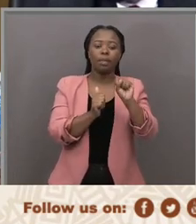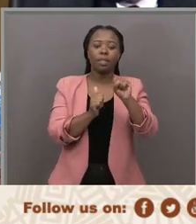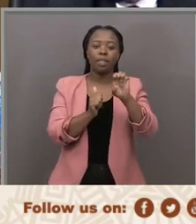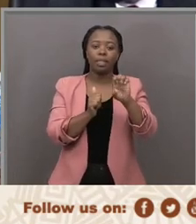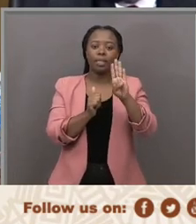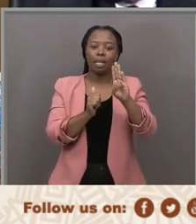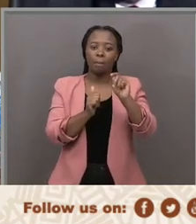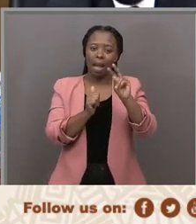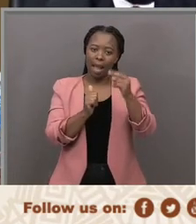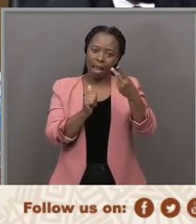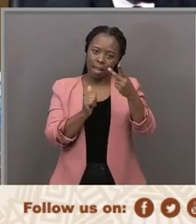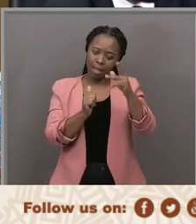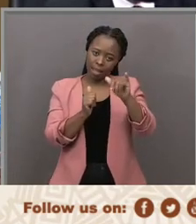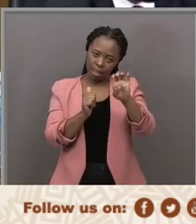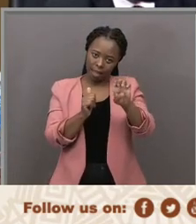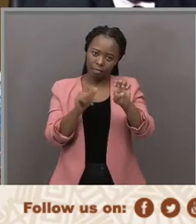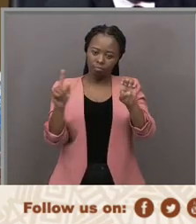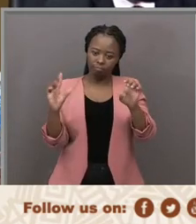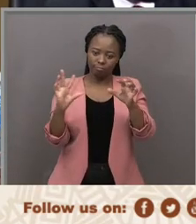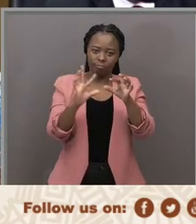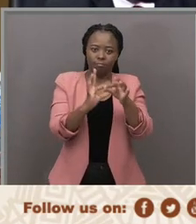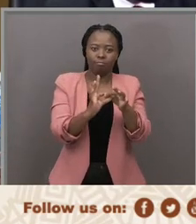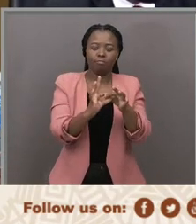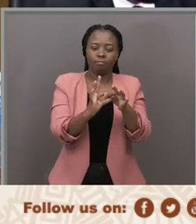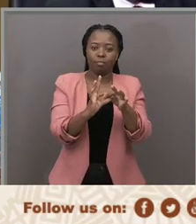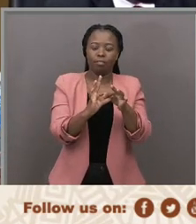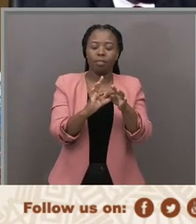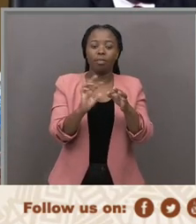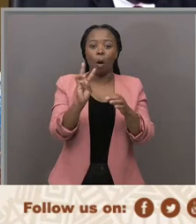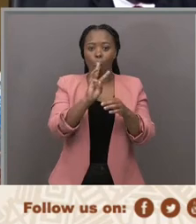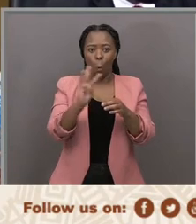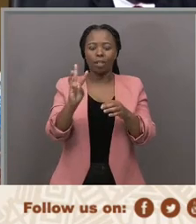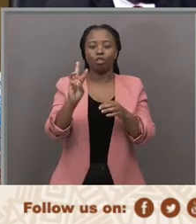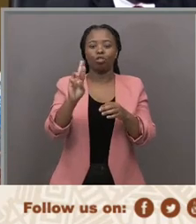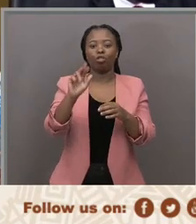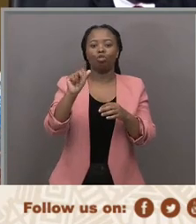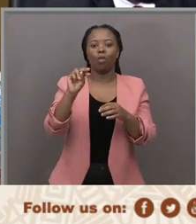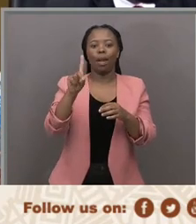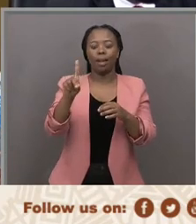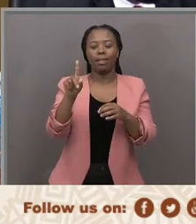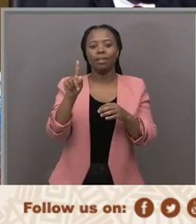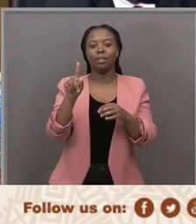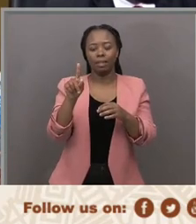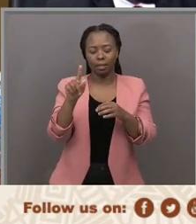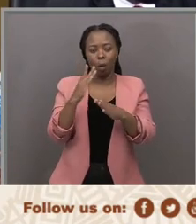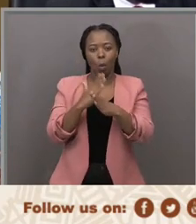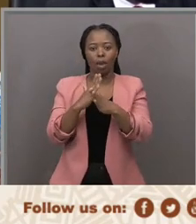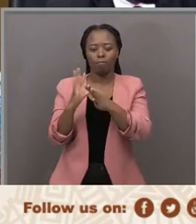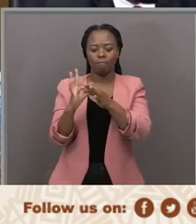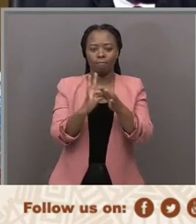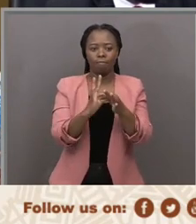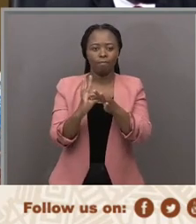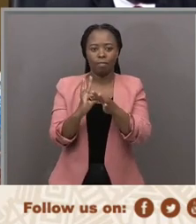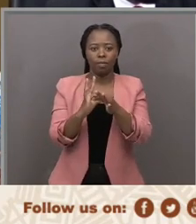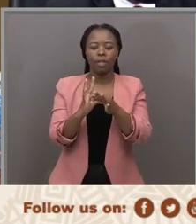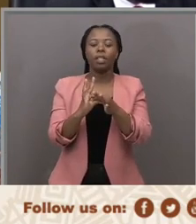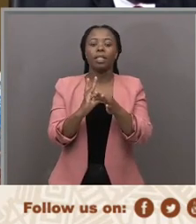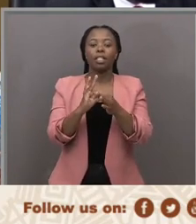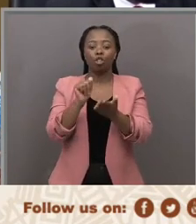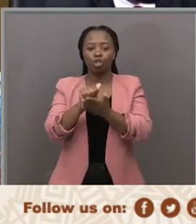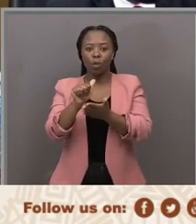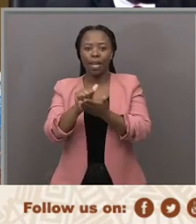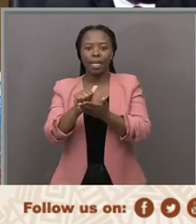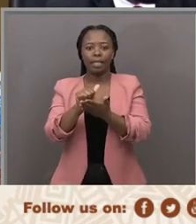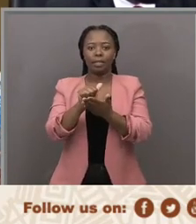together with the district municipality of the West Rand. Again, we have drawn in the Department of Trade, Industry and Competition,